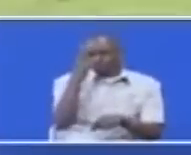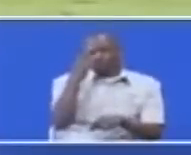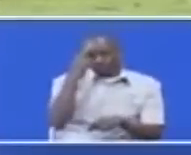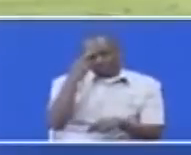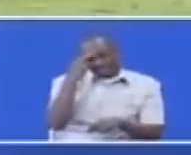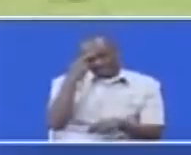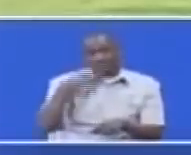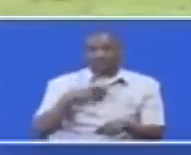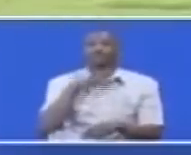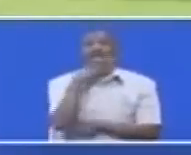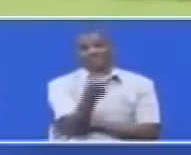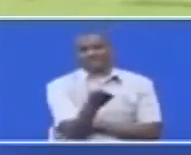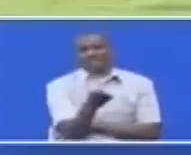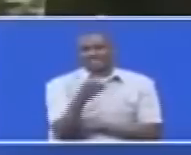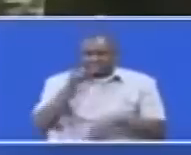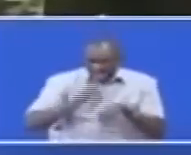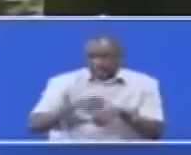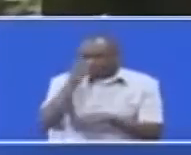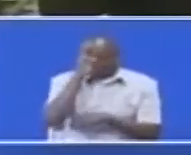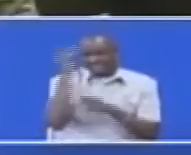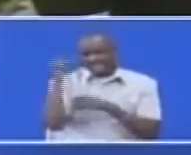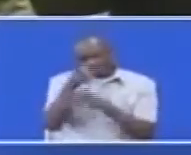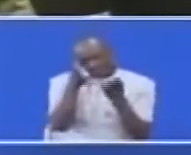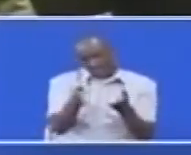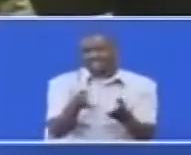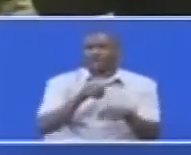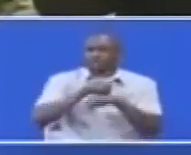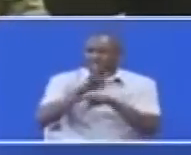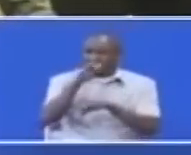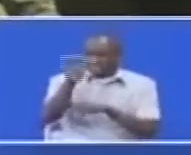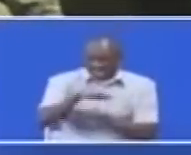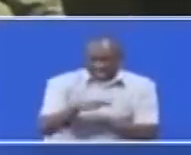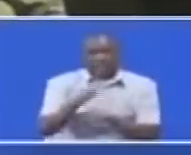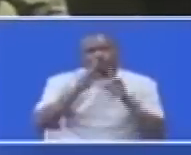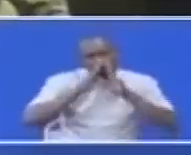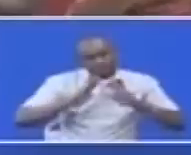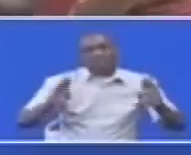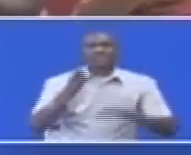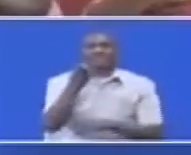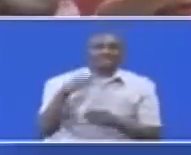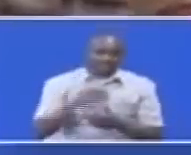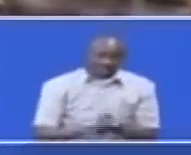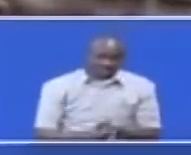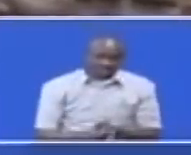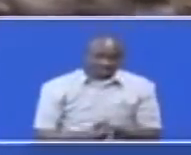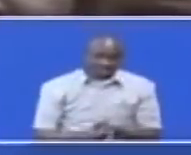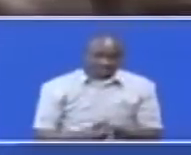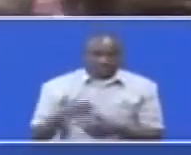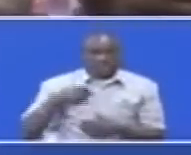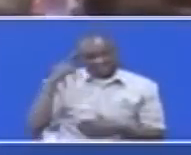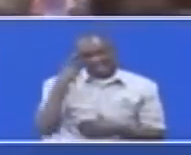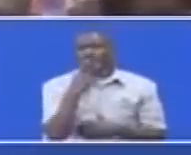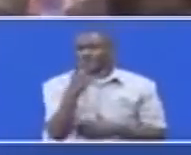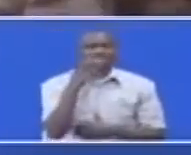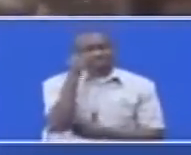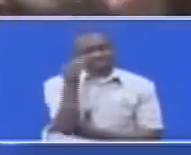herders on Wednesday. A heavy contingent of police officers have been deployed in the area to quell the violence. We are getting a figure of about